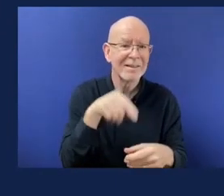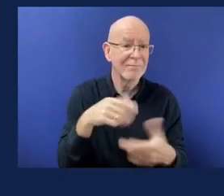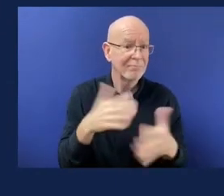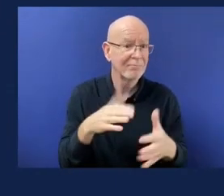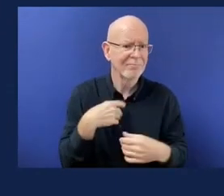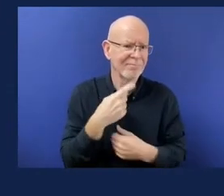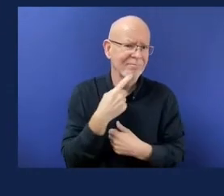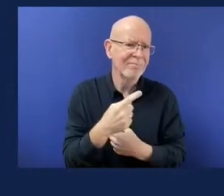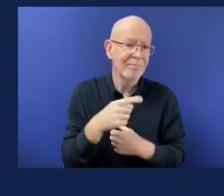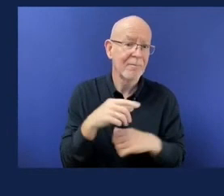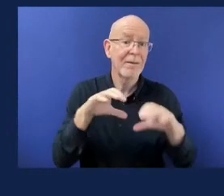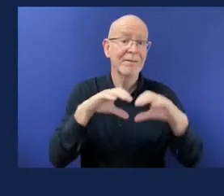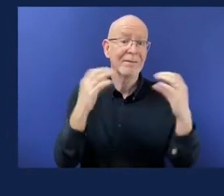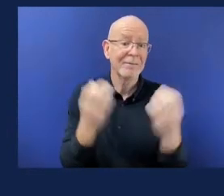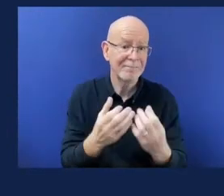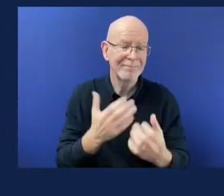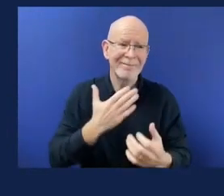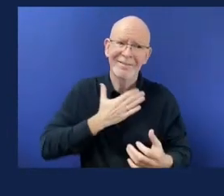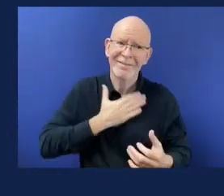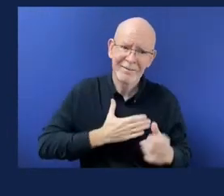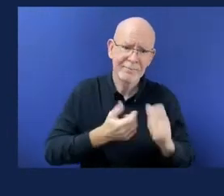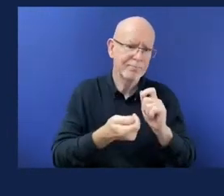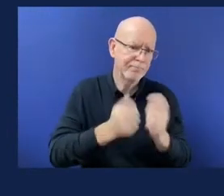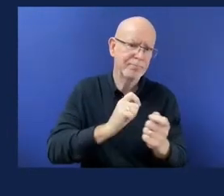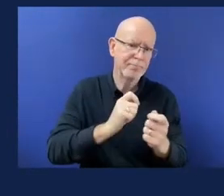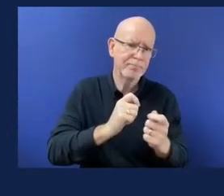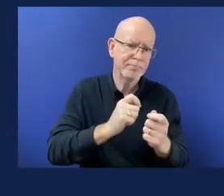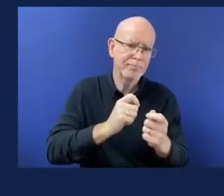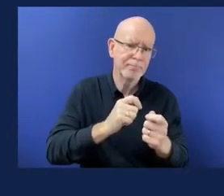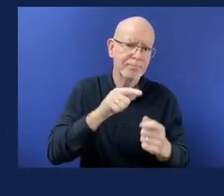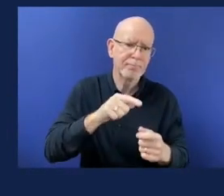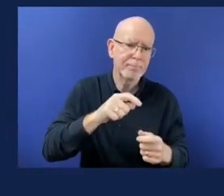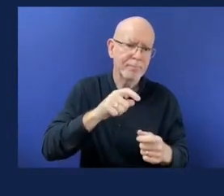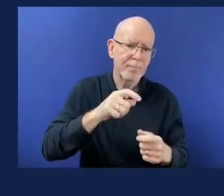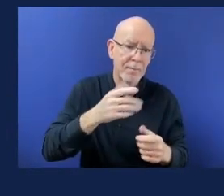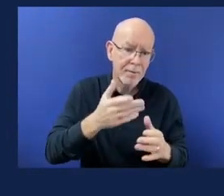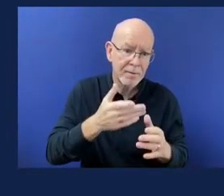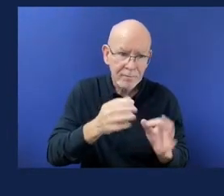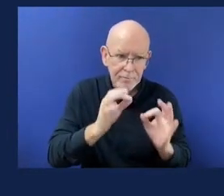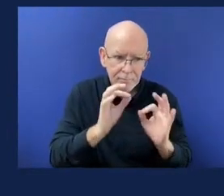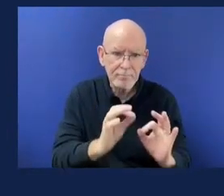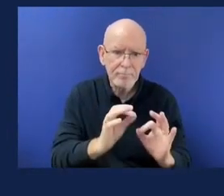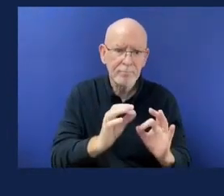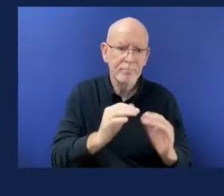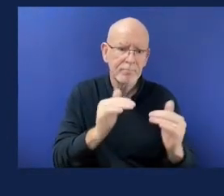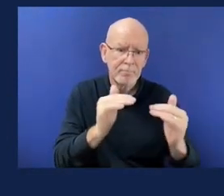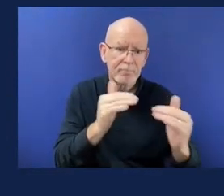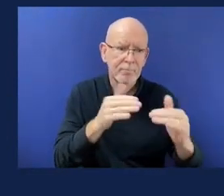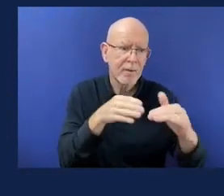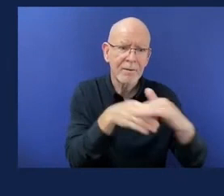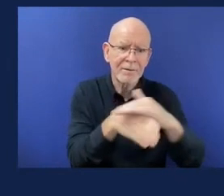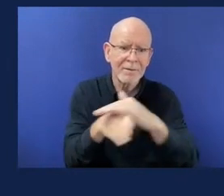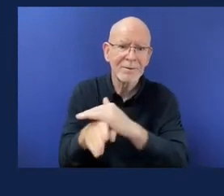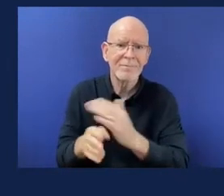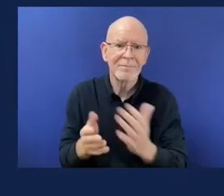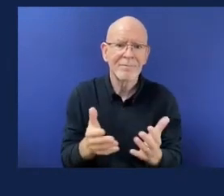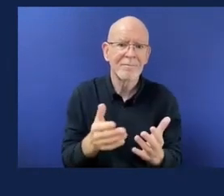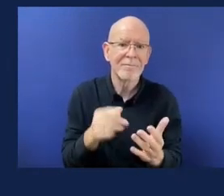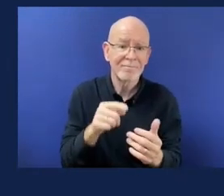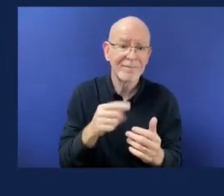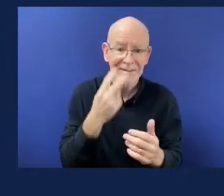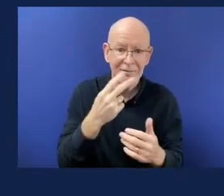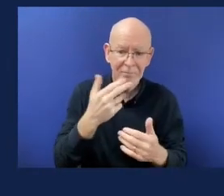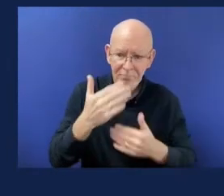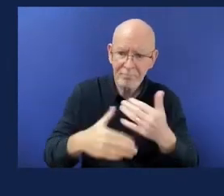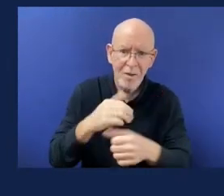stadiums before awarding the bid in the way that they would normally do. What they did instead was visit Australia and New